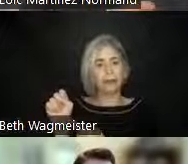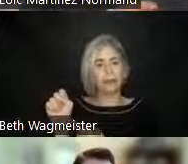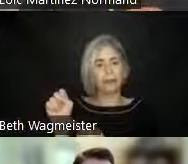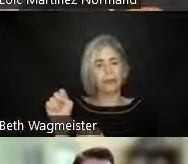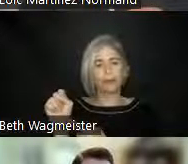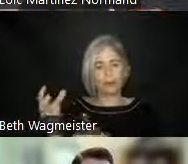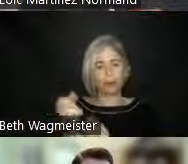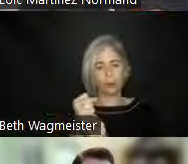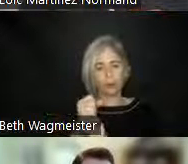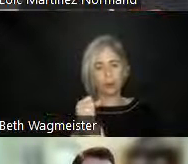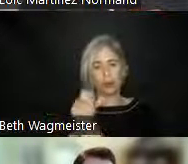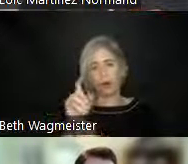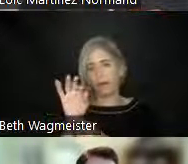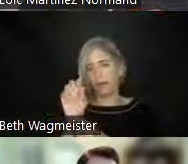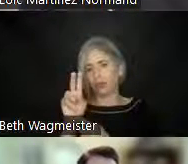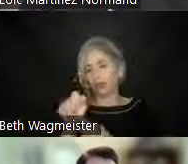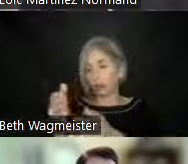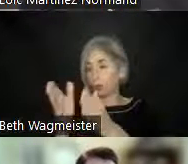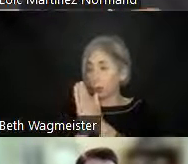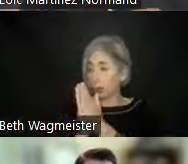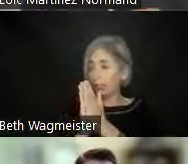Procurement officers will often request,